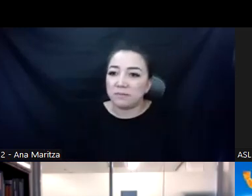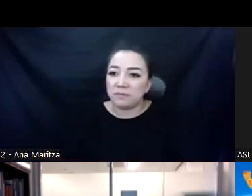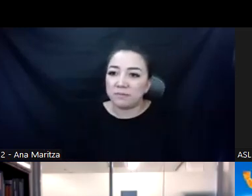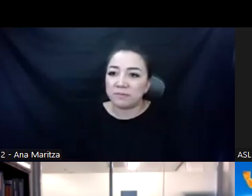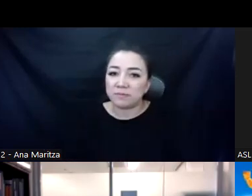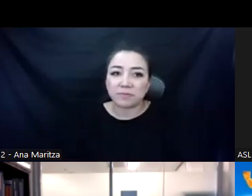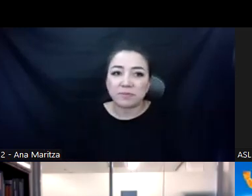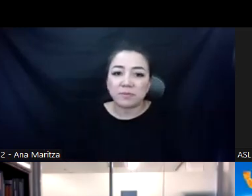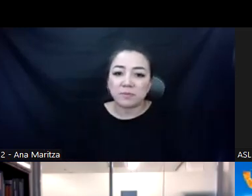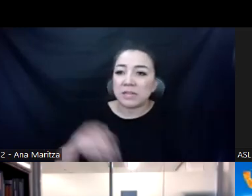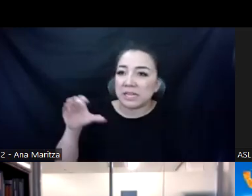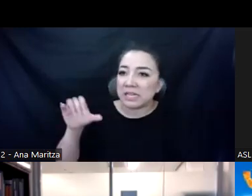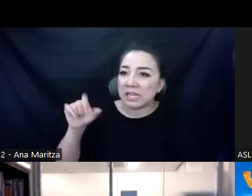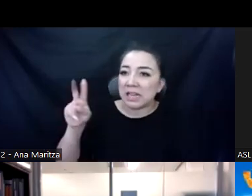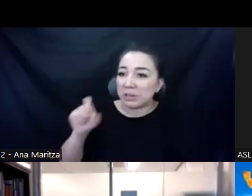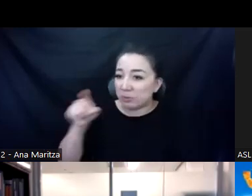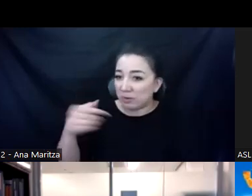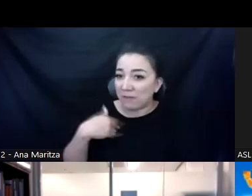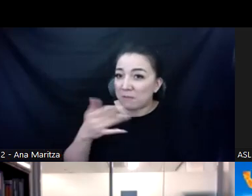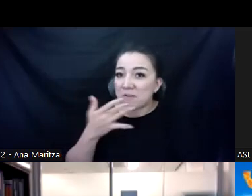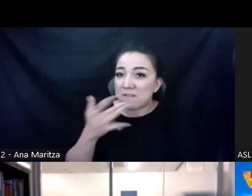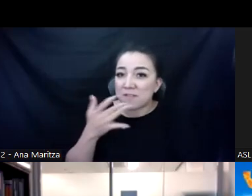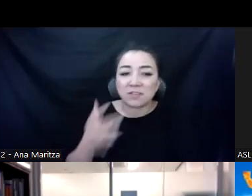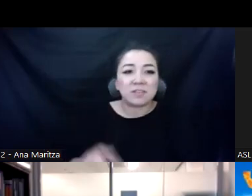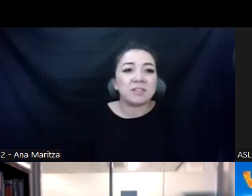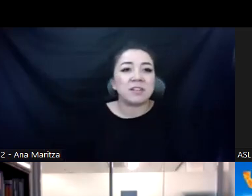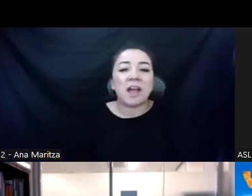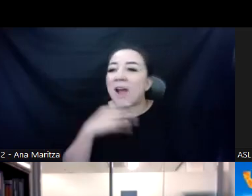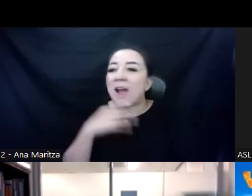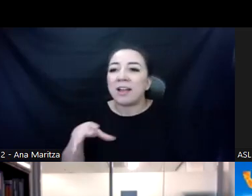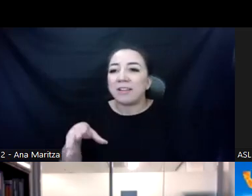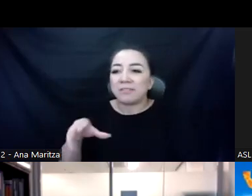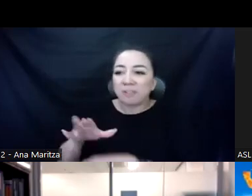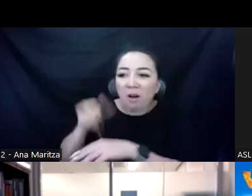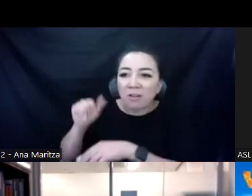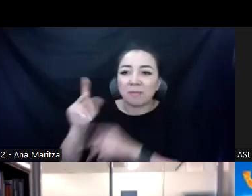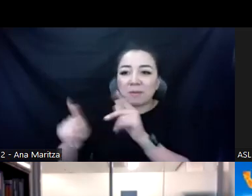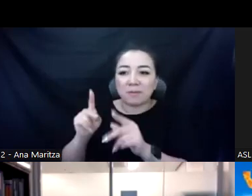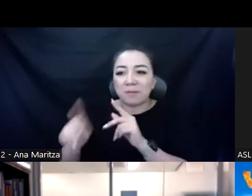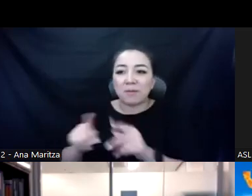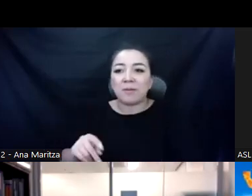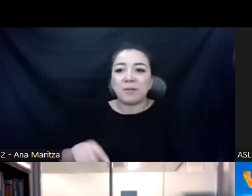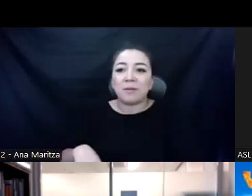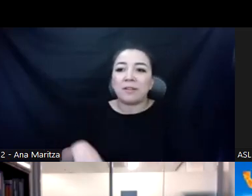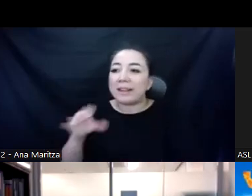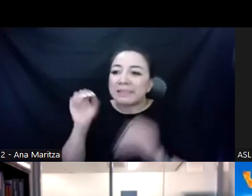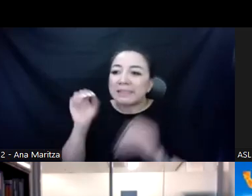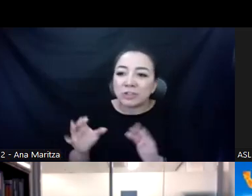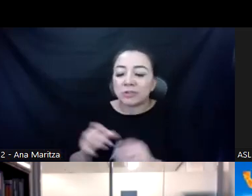Like Celine, do you have a preference? Not to, I don't like calling people out. I feel like I don't want to be a school teacher, but